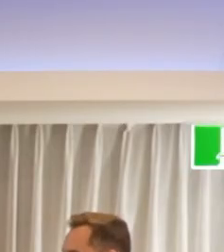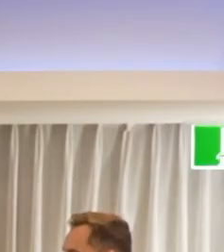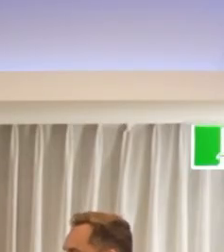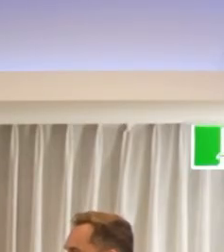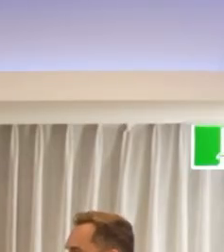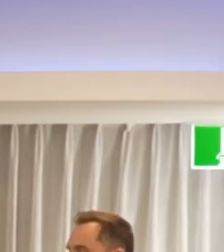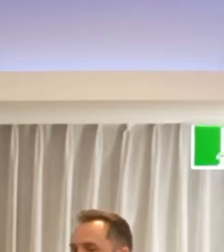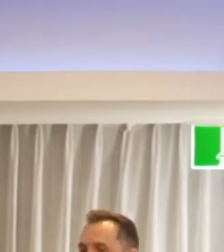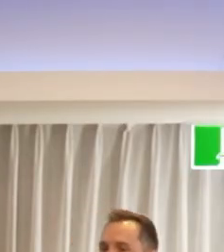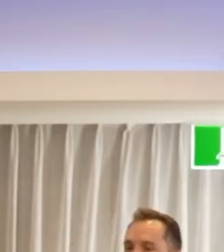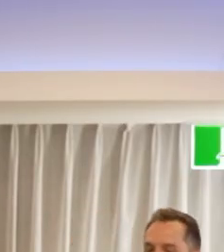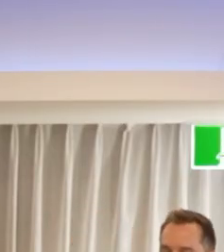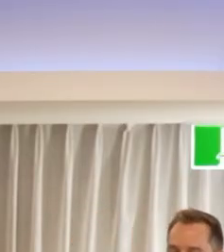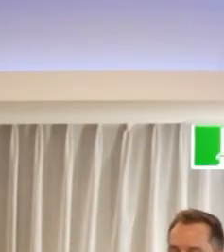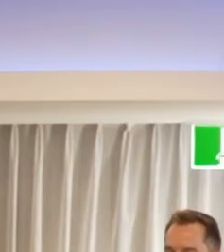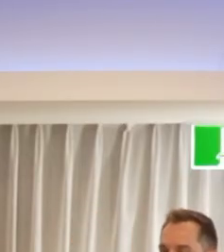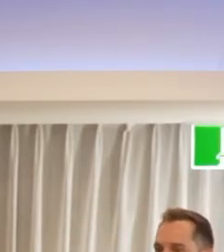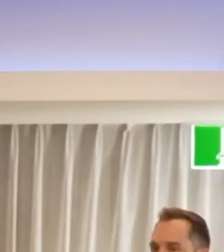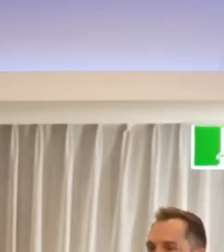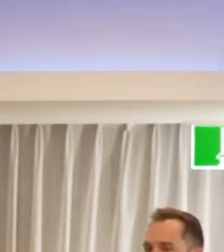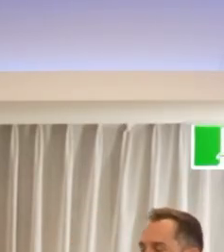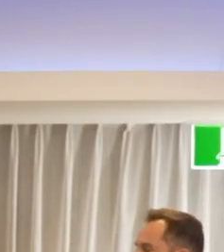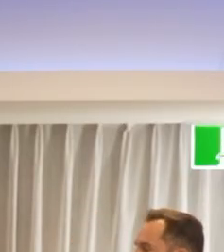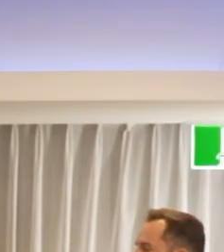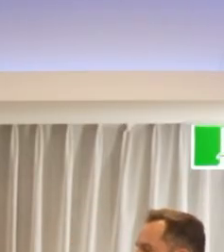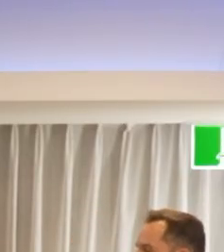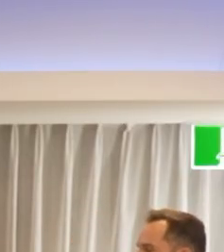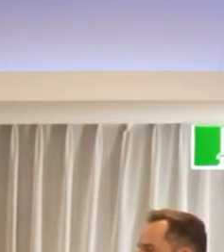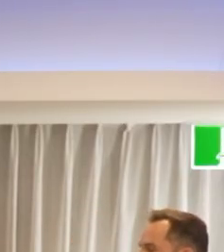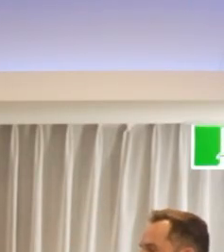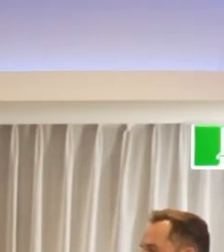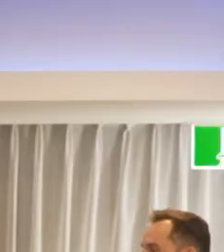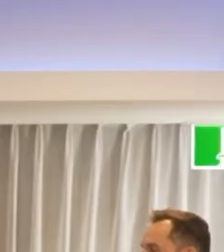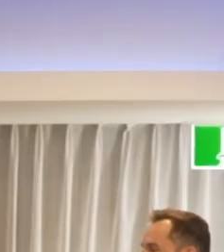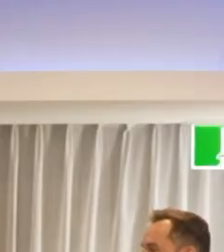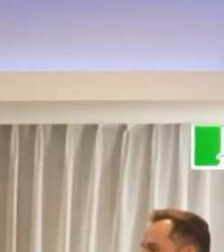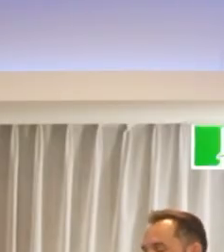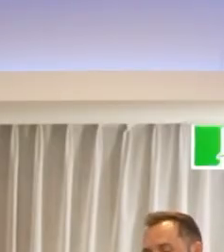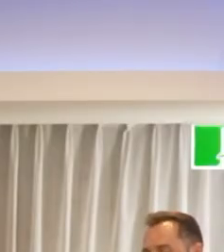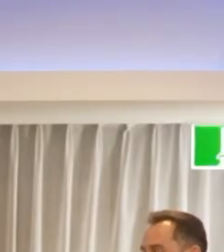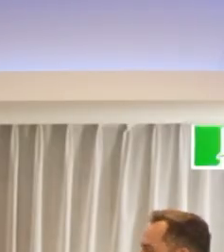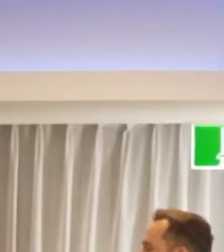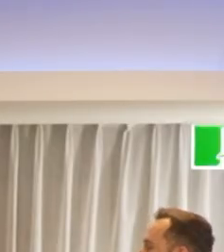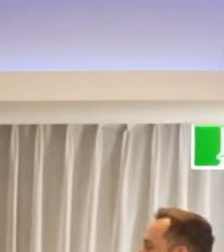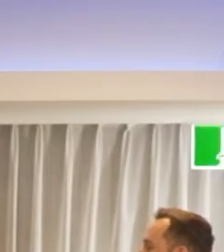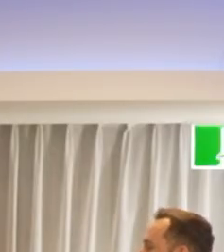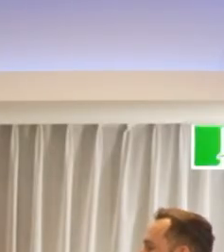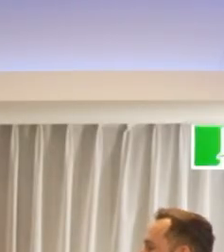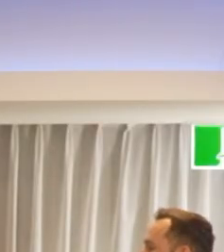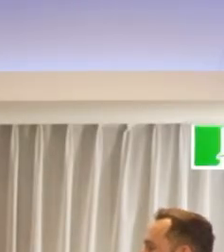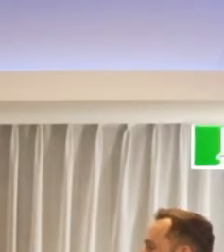Yeah. If you see me cut people off, yeah, it will just, but we'll be